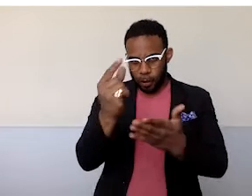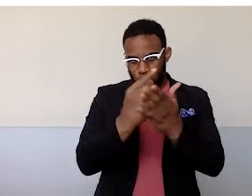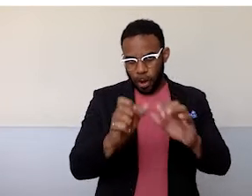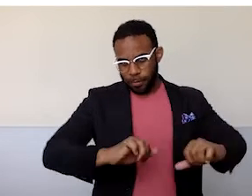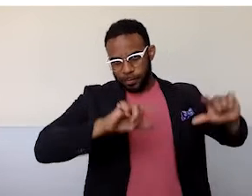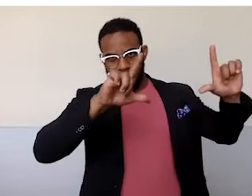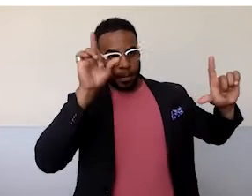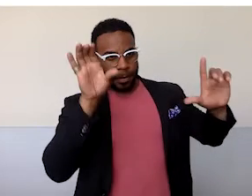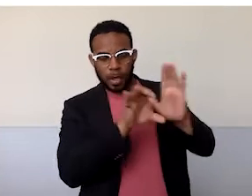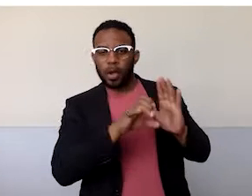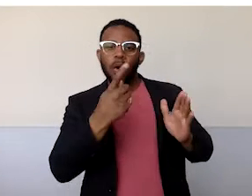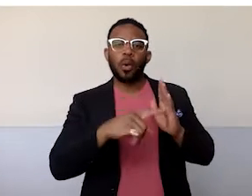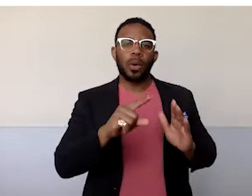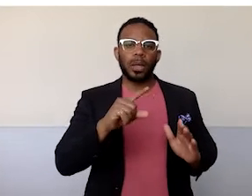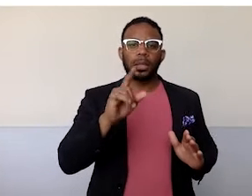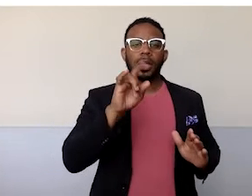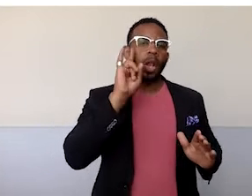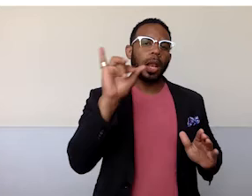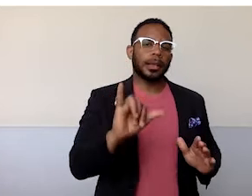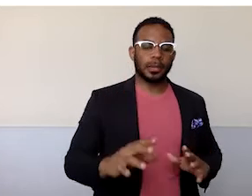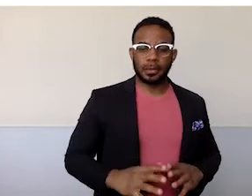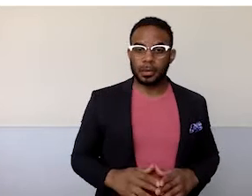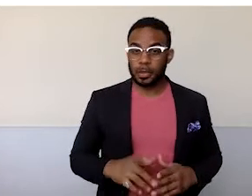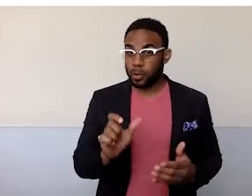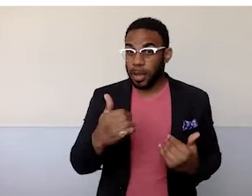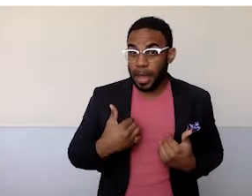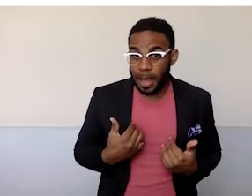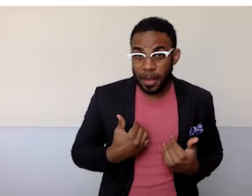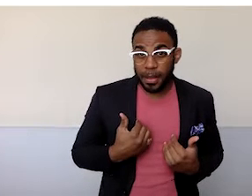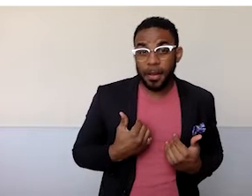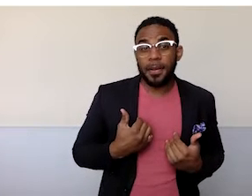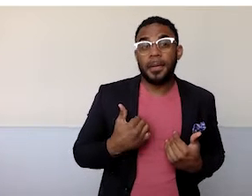picture of what the traditional CMS looks like. And so you have the